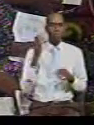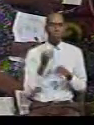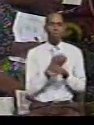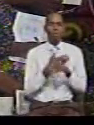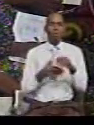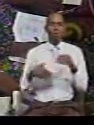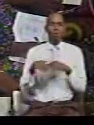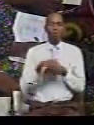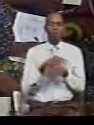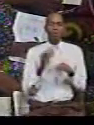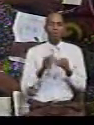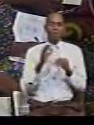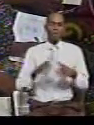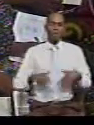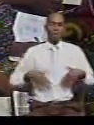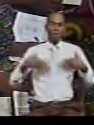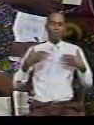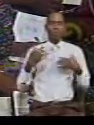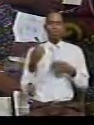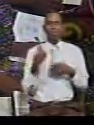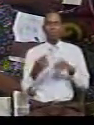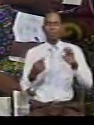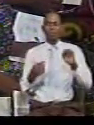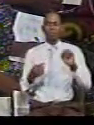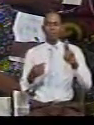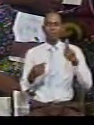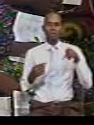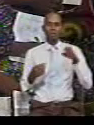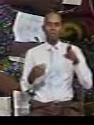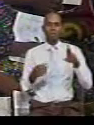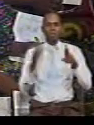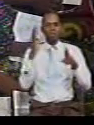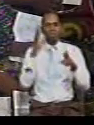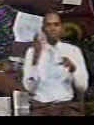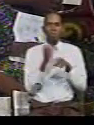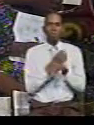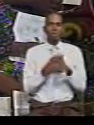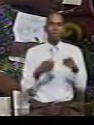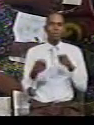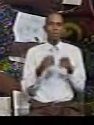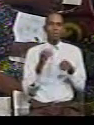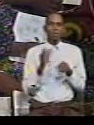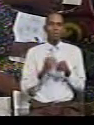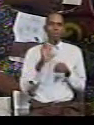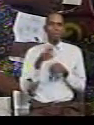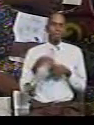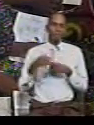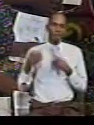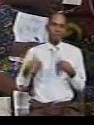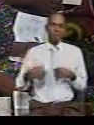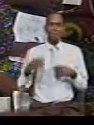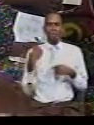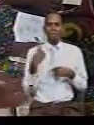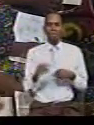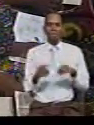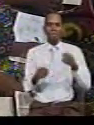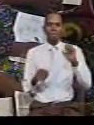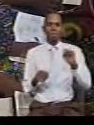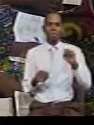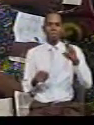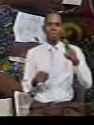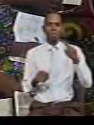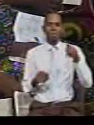In your life, the super will take over. In your heart, the super will take